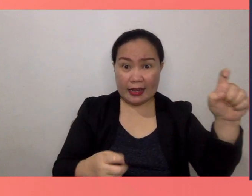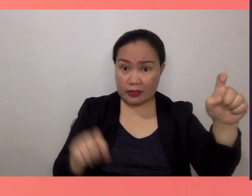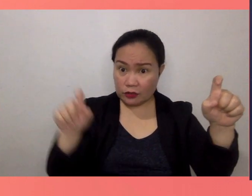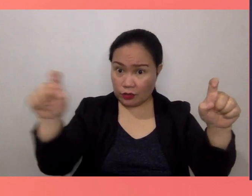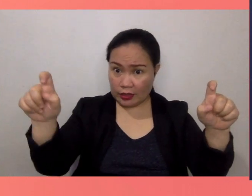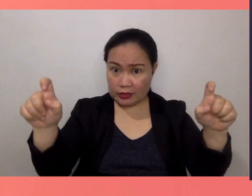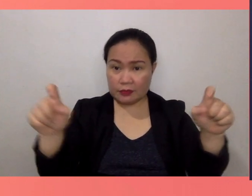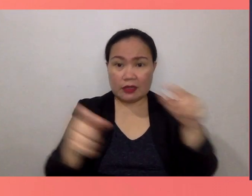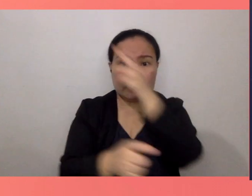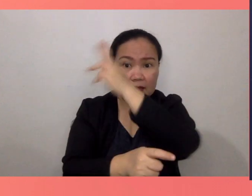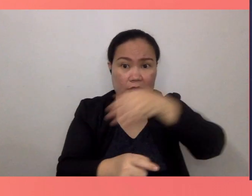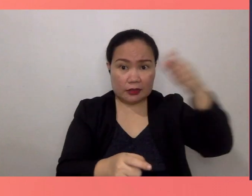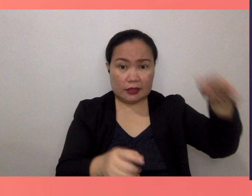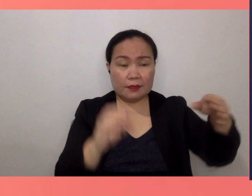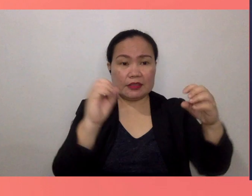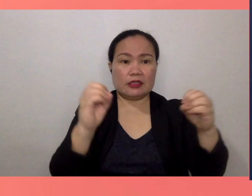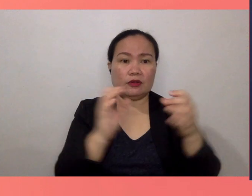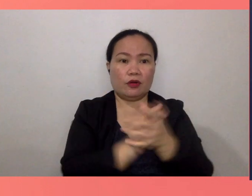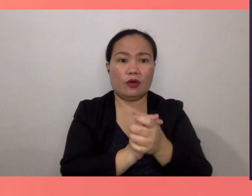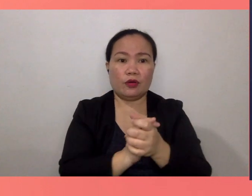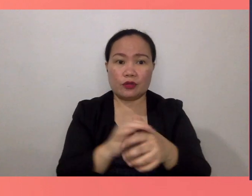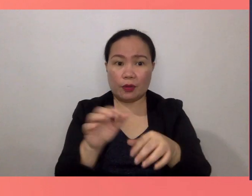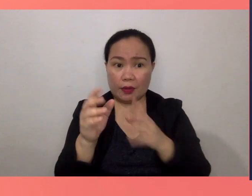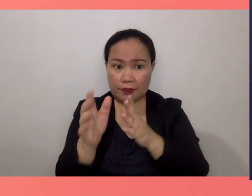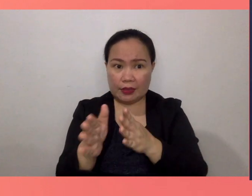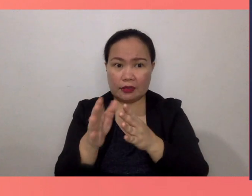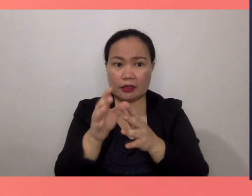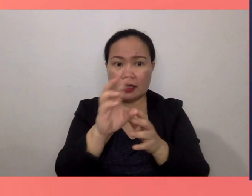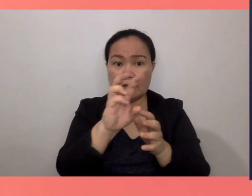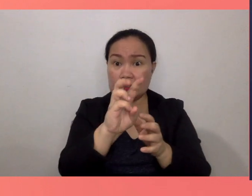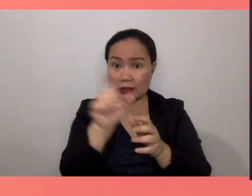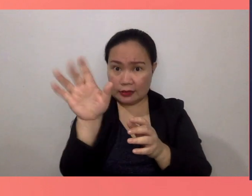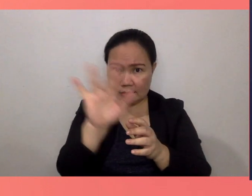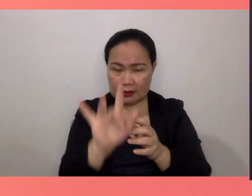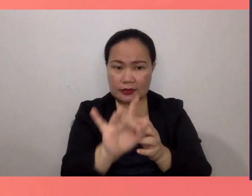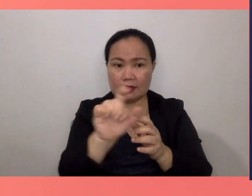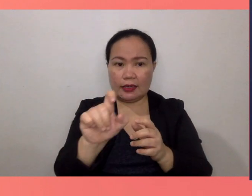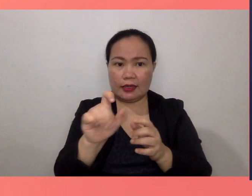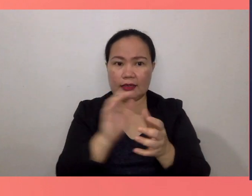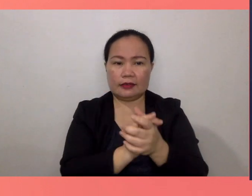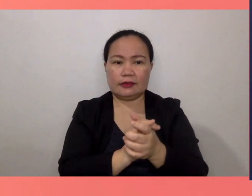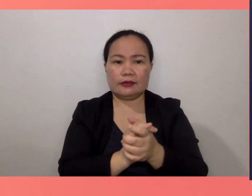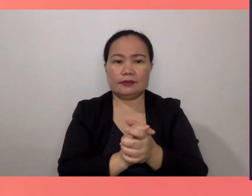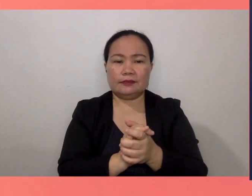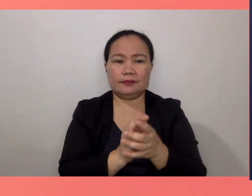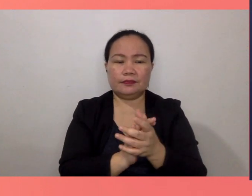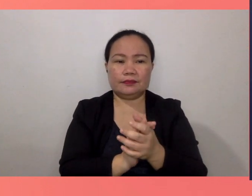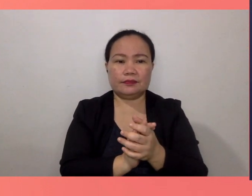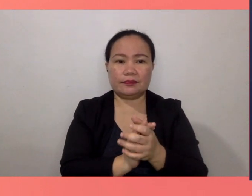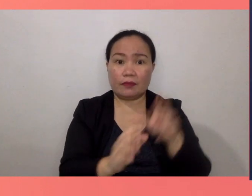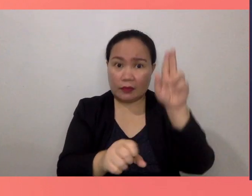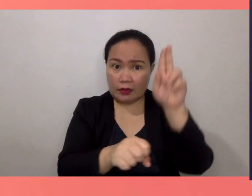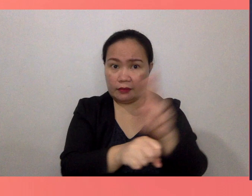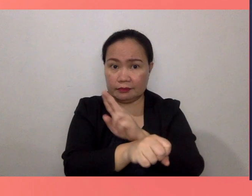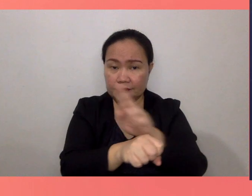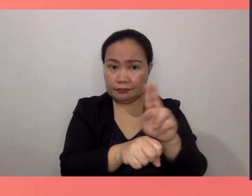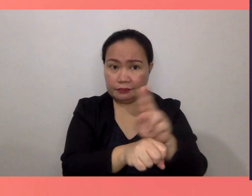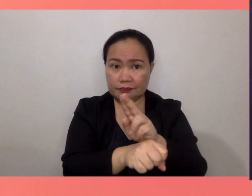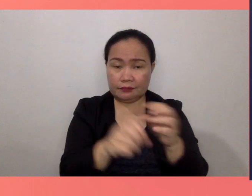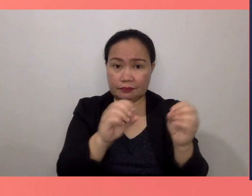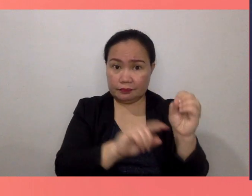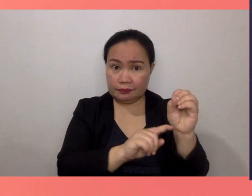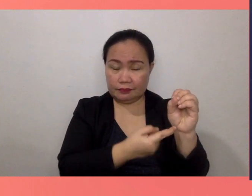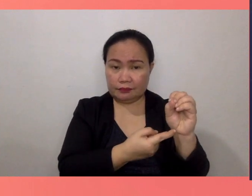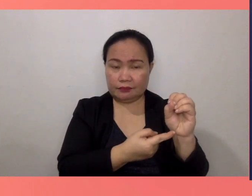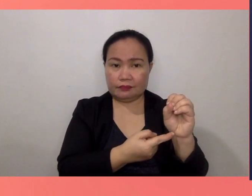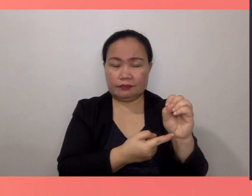1, is equal to x. So, check natin kung tama yung nakuha nating value ng x. Using the original equation, so